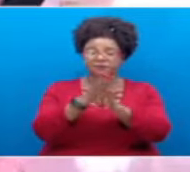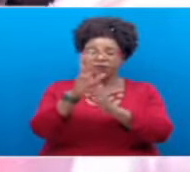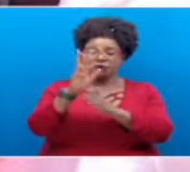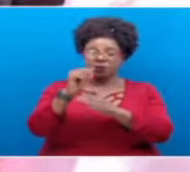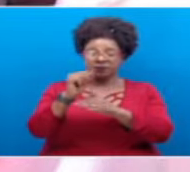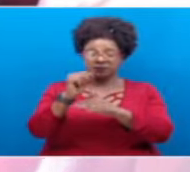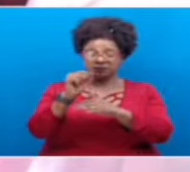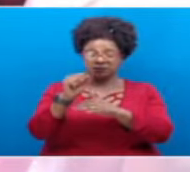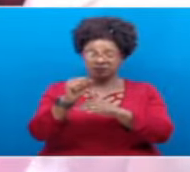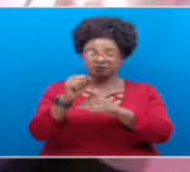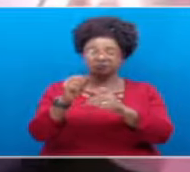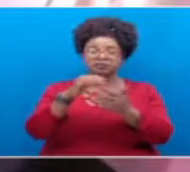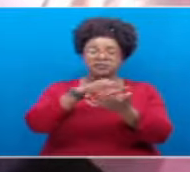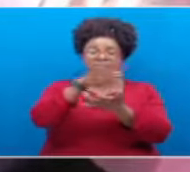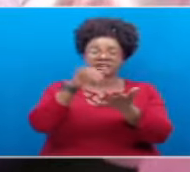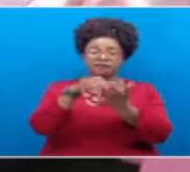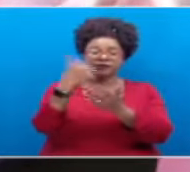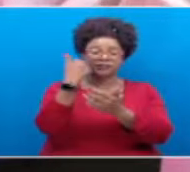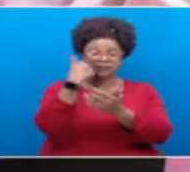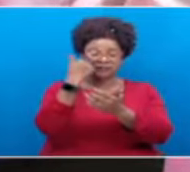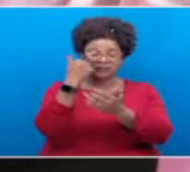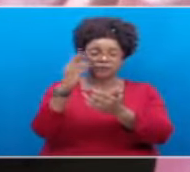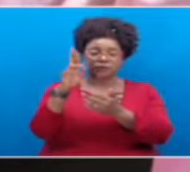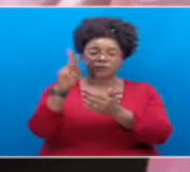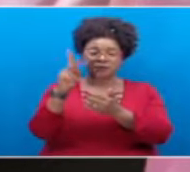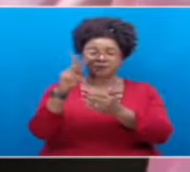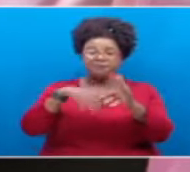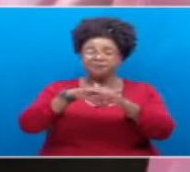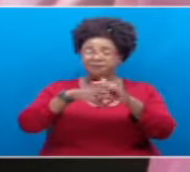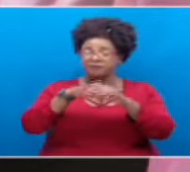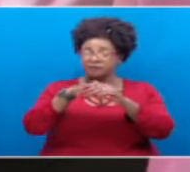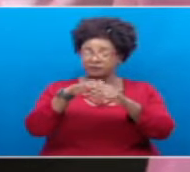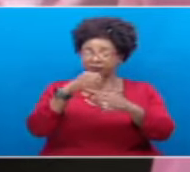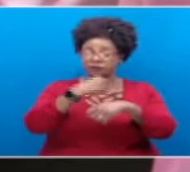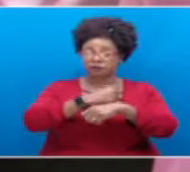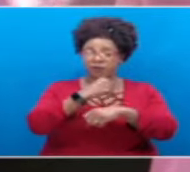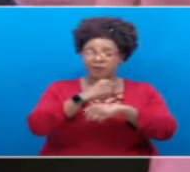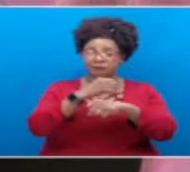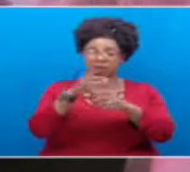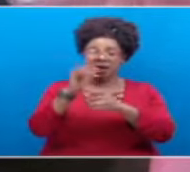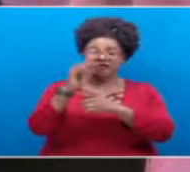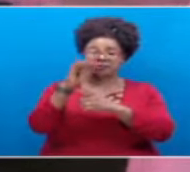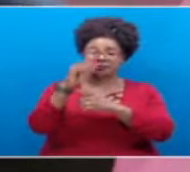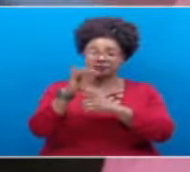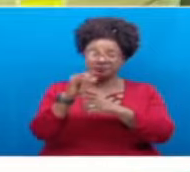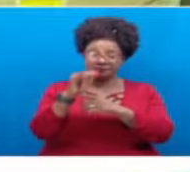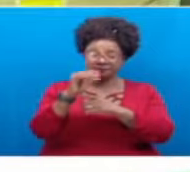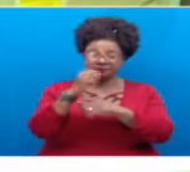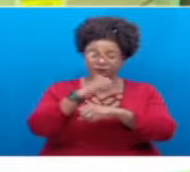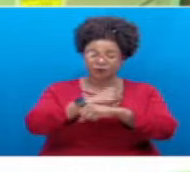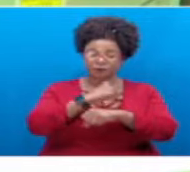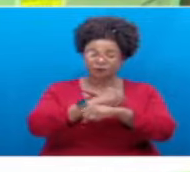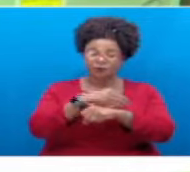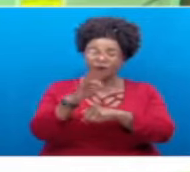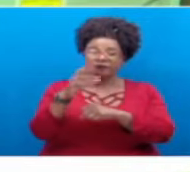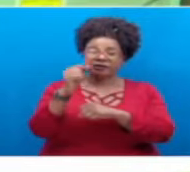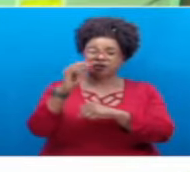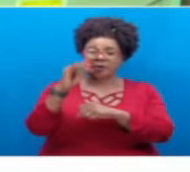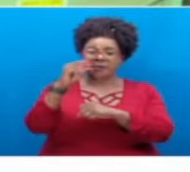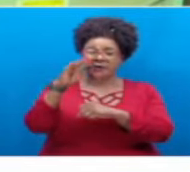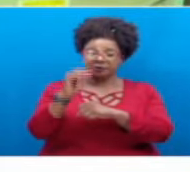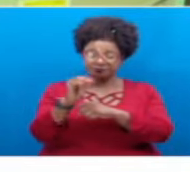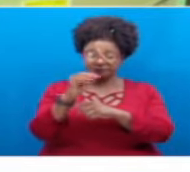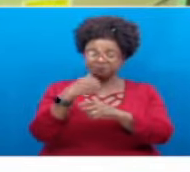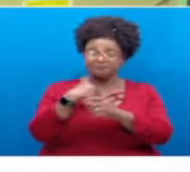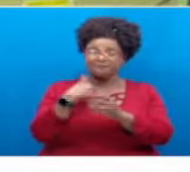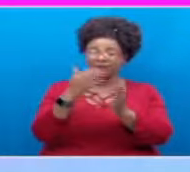Disease Control and the UK Liverpool School of Tropical Medicine, and was responsible for managing the phase 3 trials of the malaria